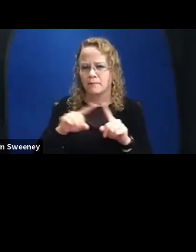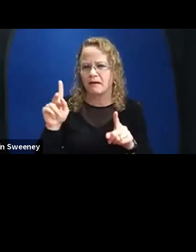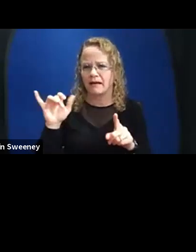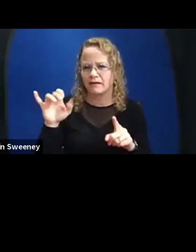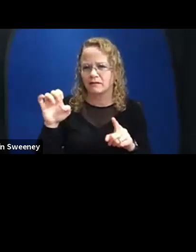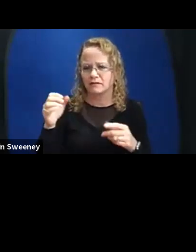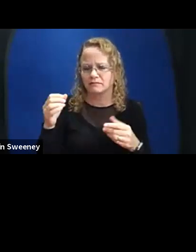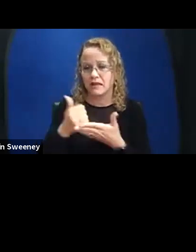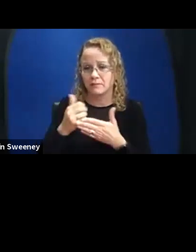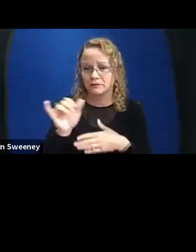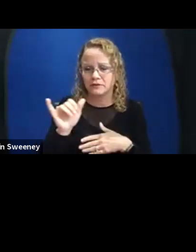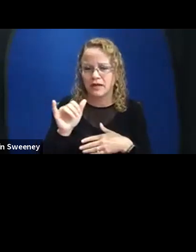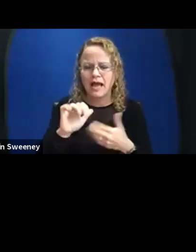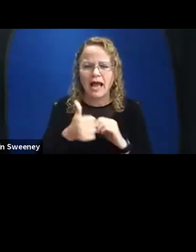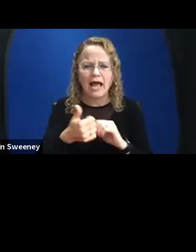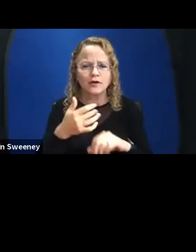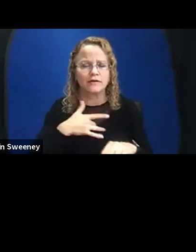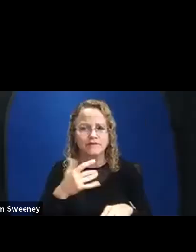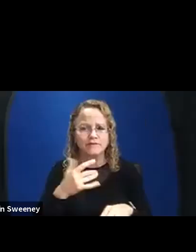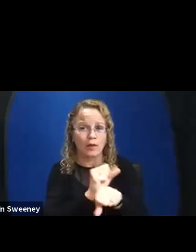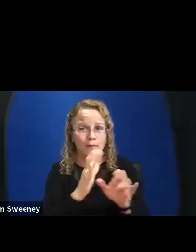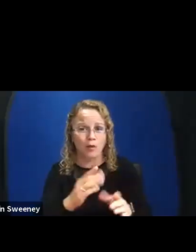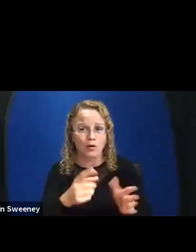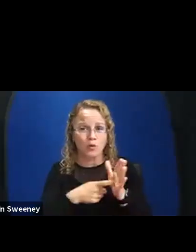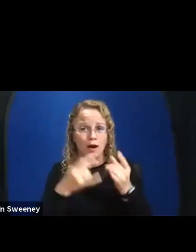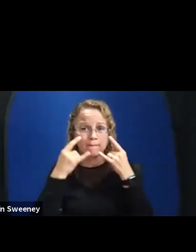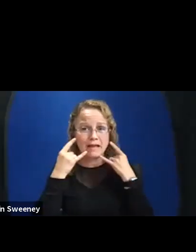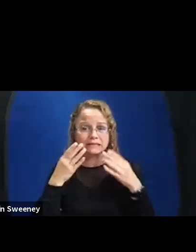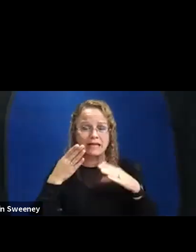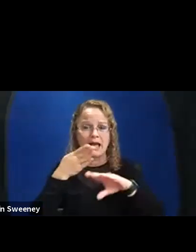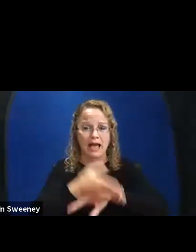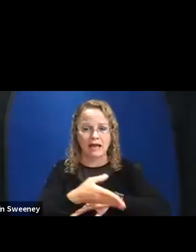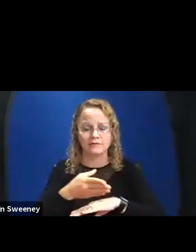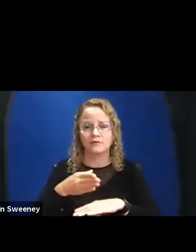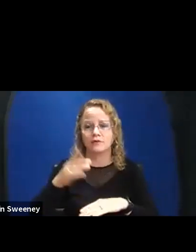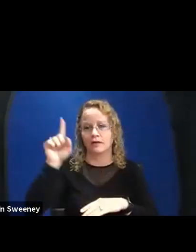how do you feel about employers requiring masks after the mandate is filled?